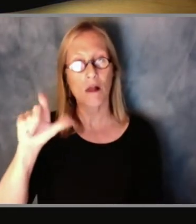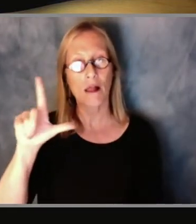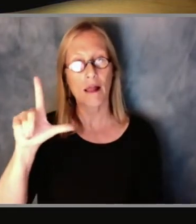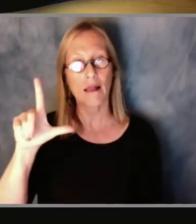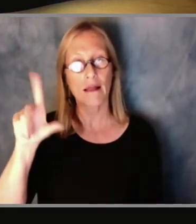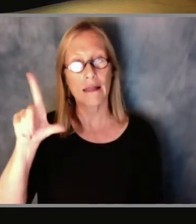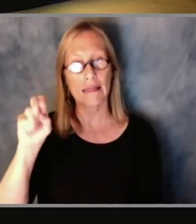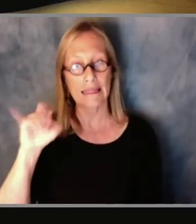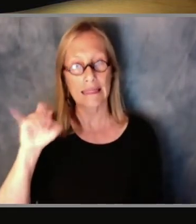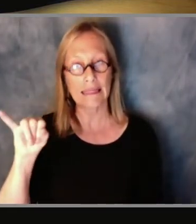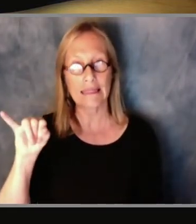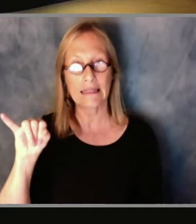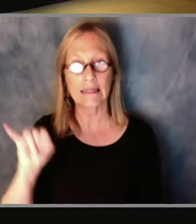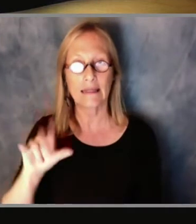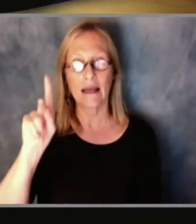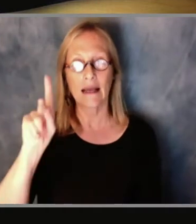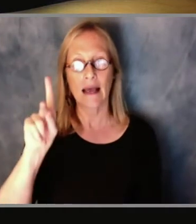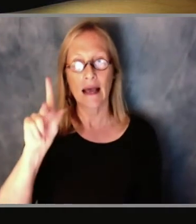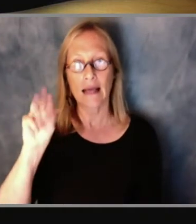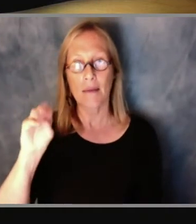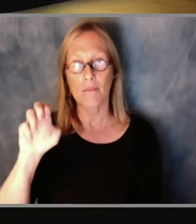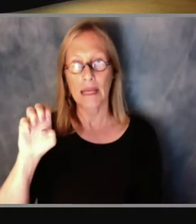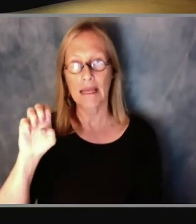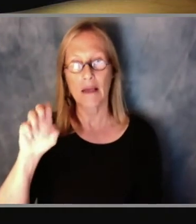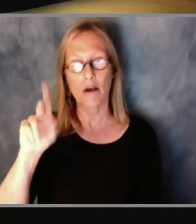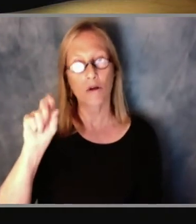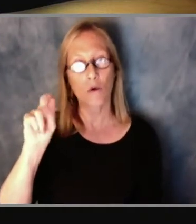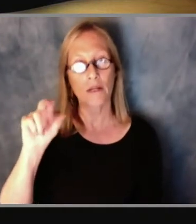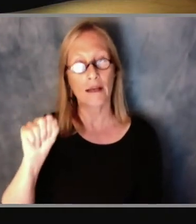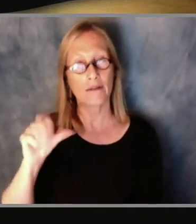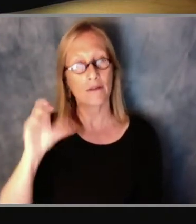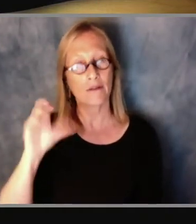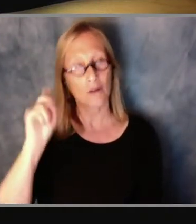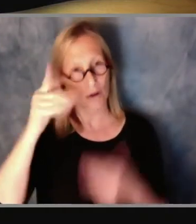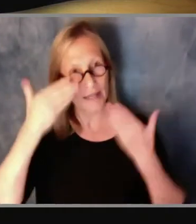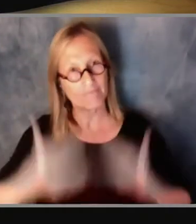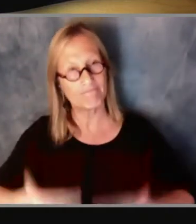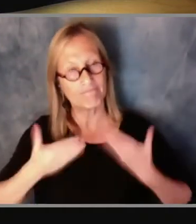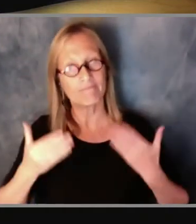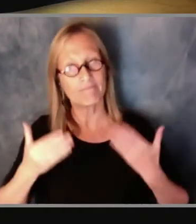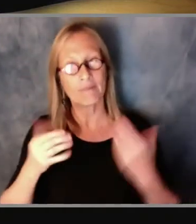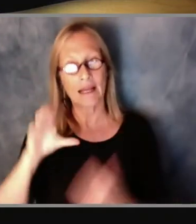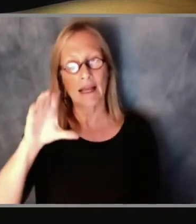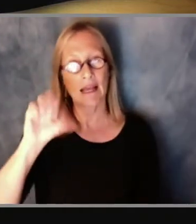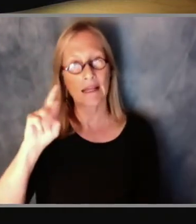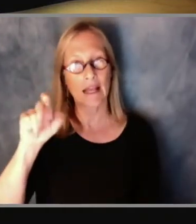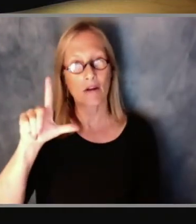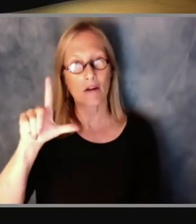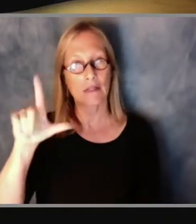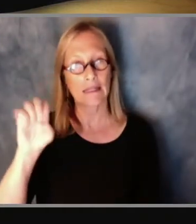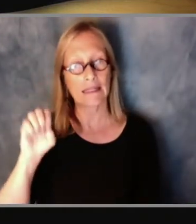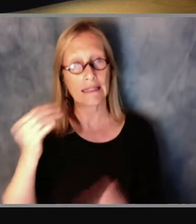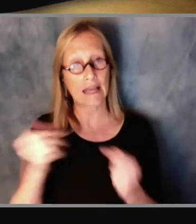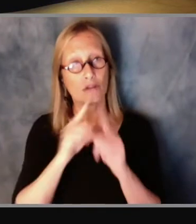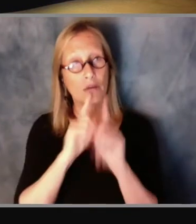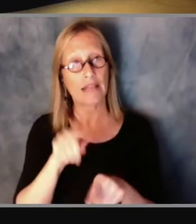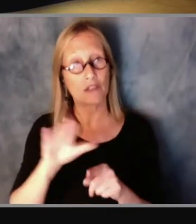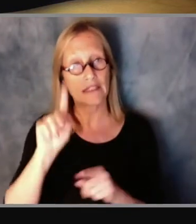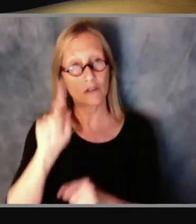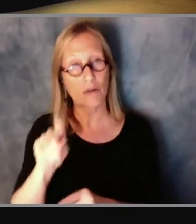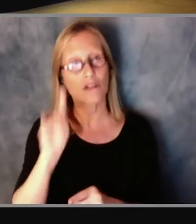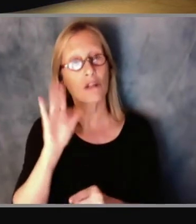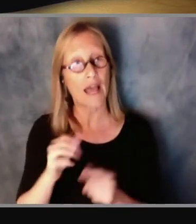Aloha, Carolee Kamikona here. And most definitely, to answer Travis's question, I would advocate for a reduced